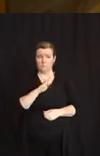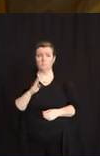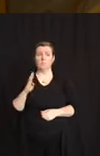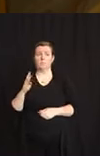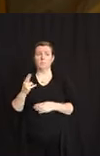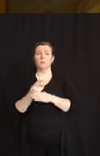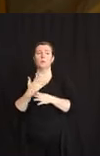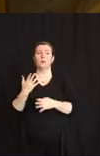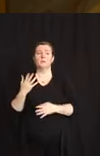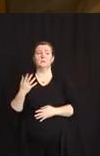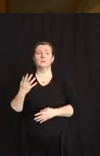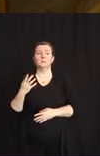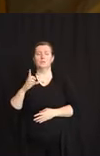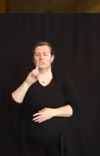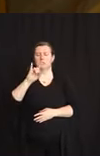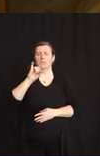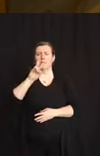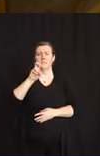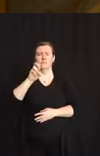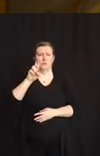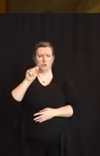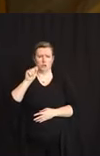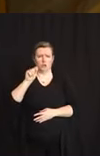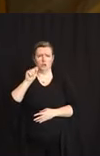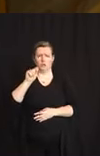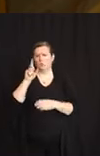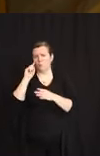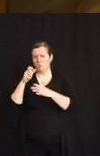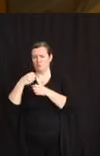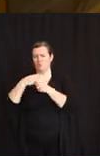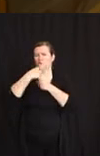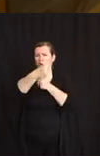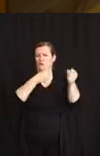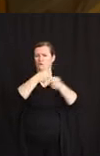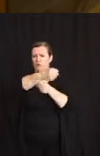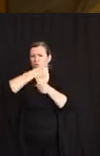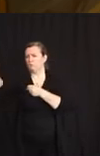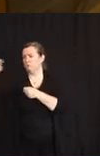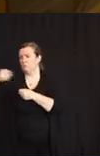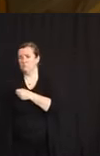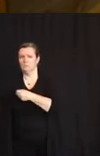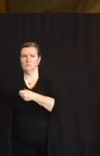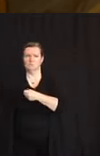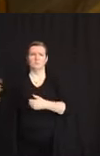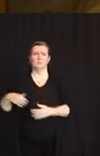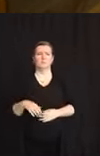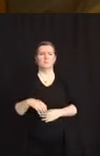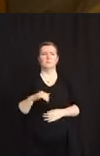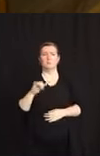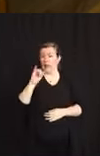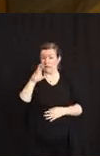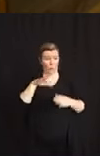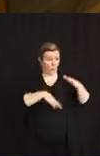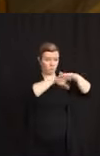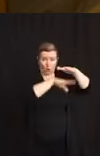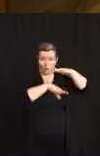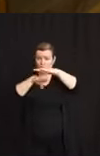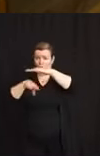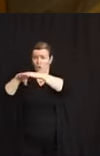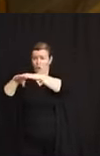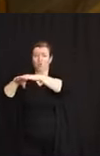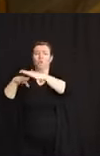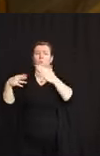them on critical care divert. 5 of those hospitals on divert were from the central